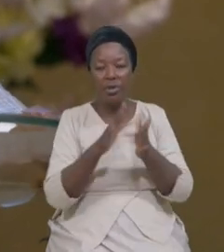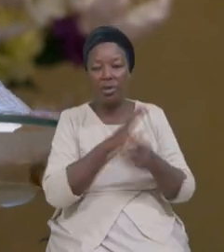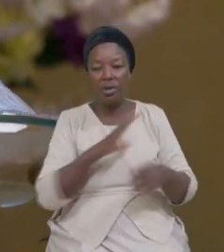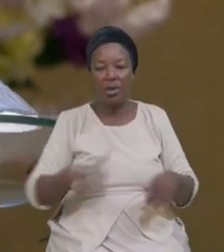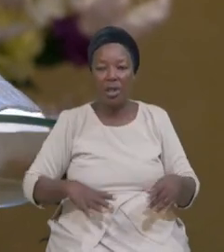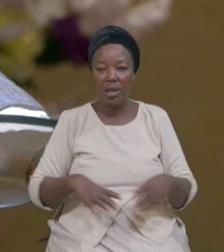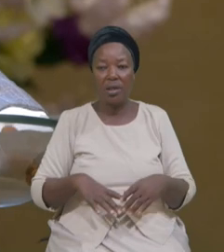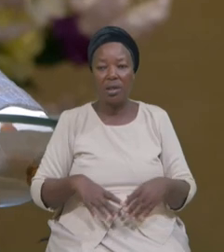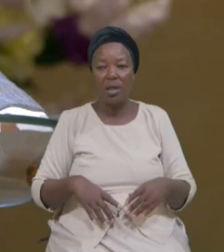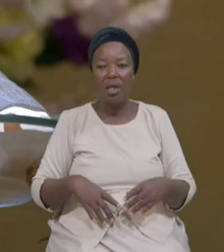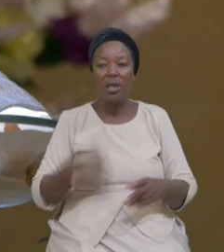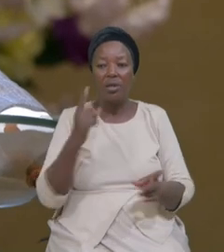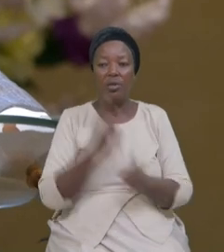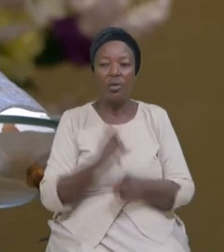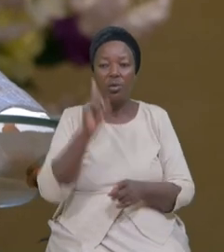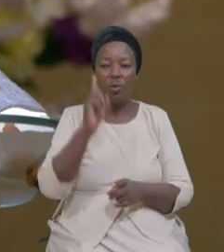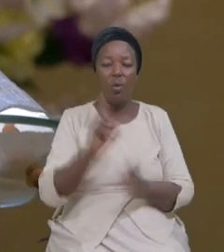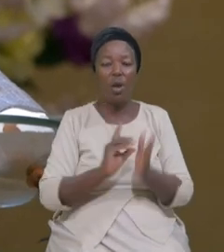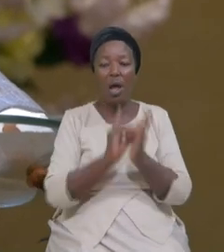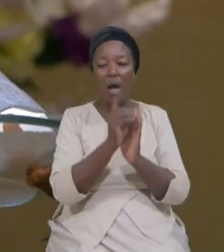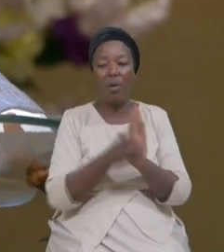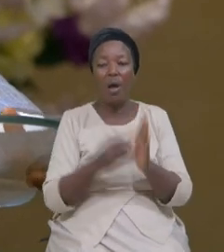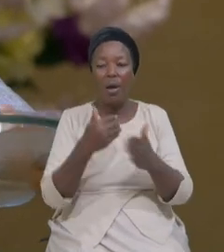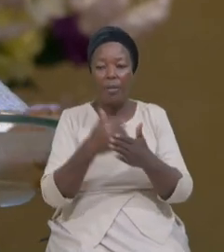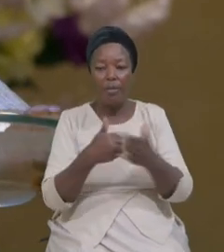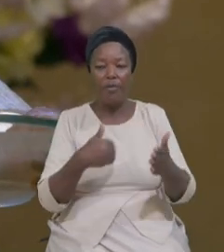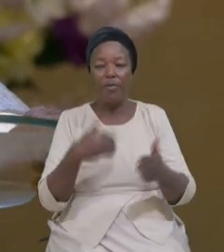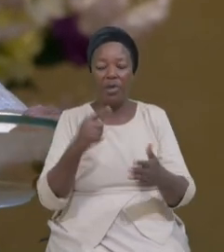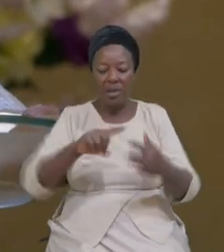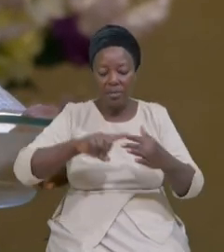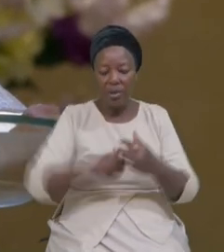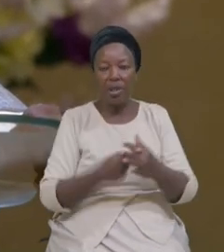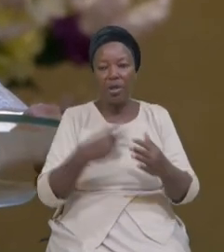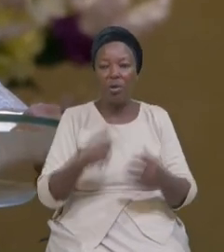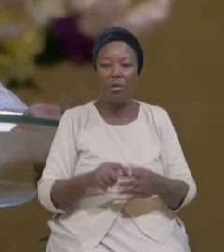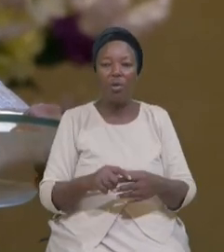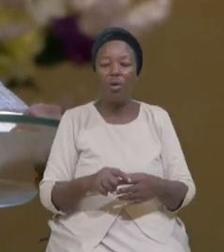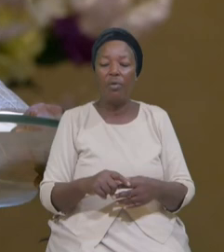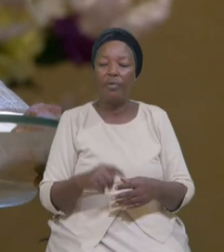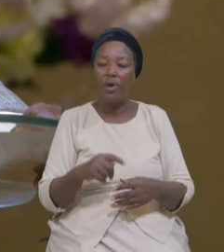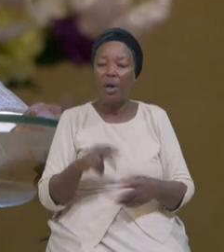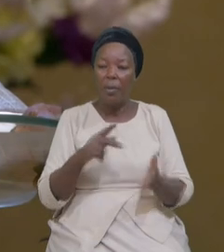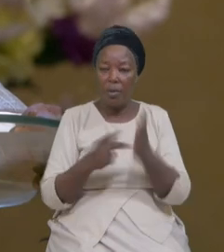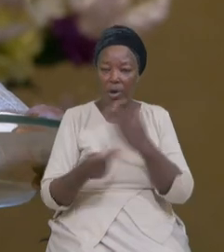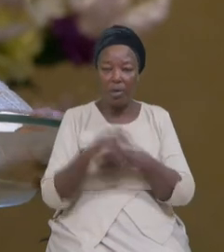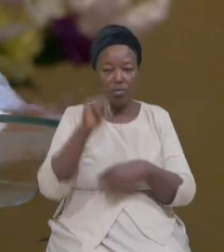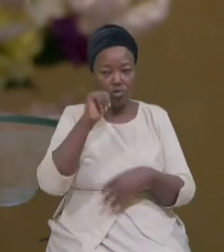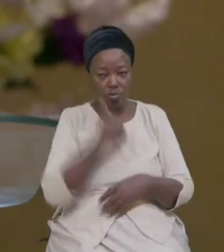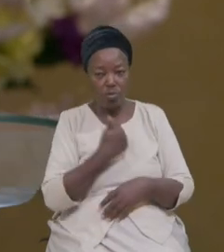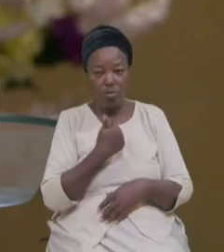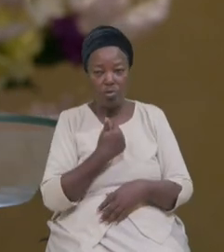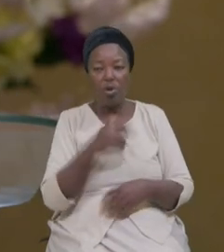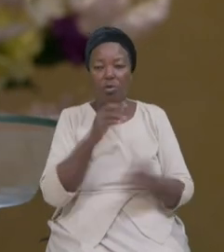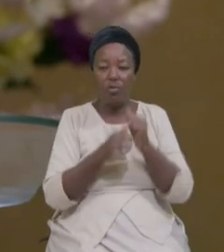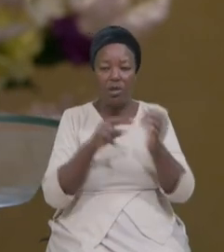1 hour before the commencement of the crusade. That means it's starting from tomorrow and